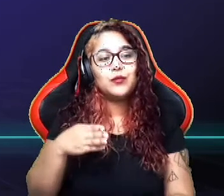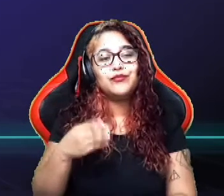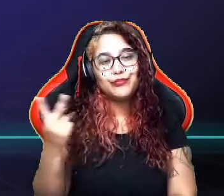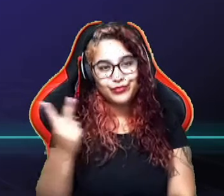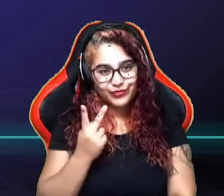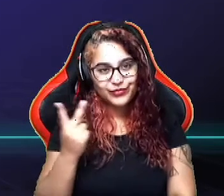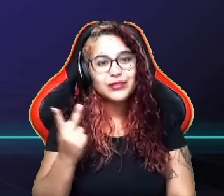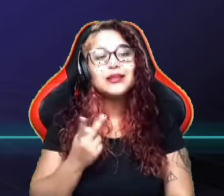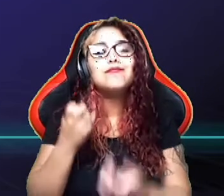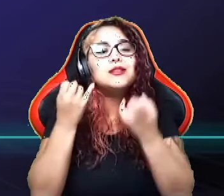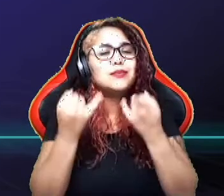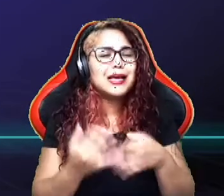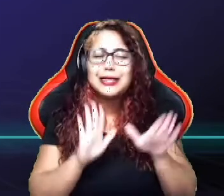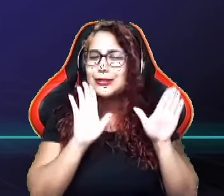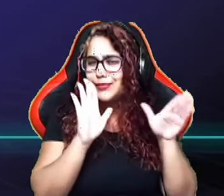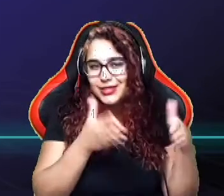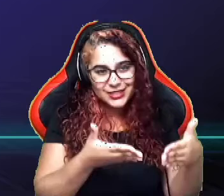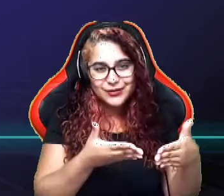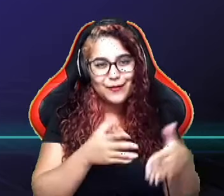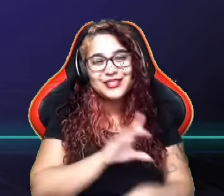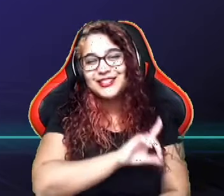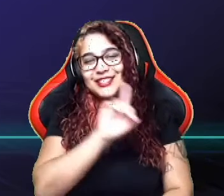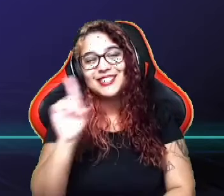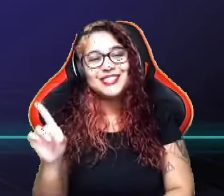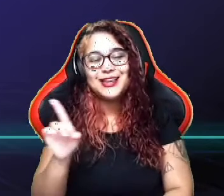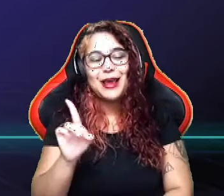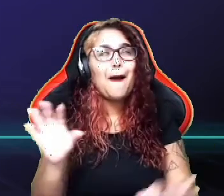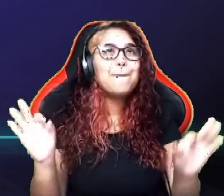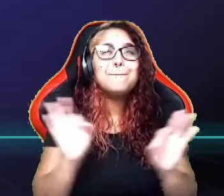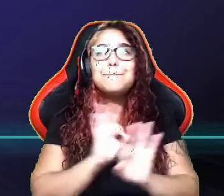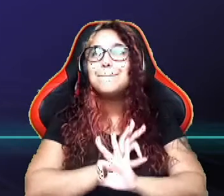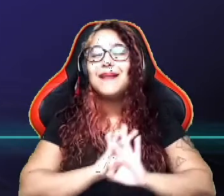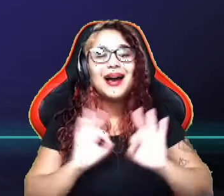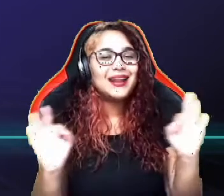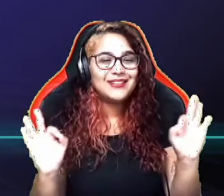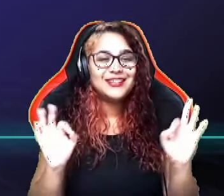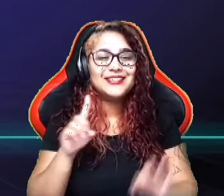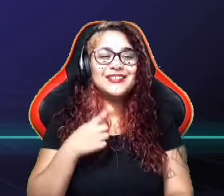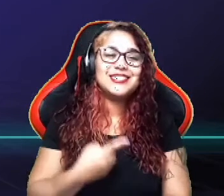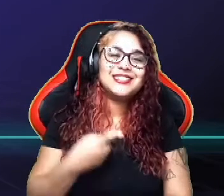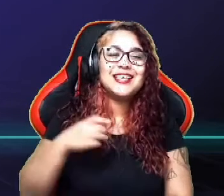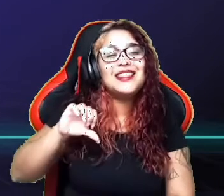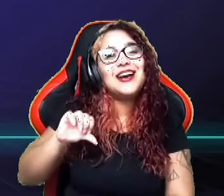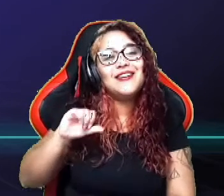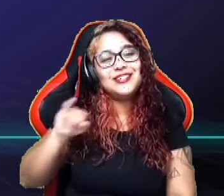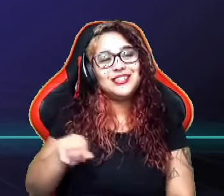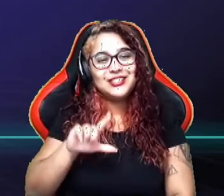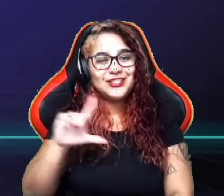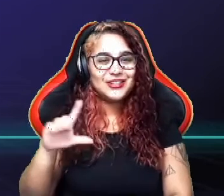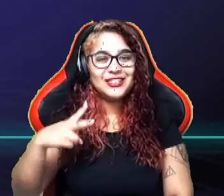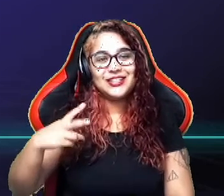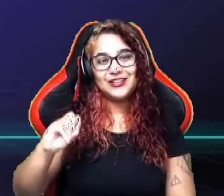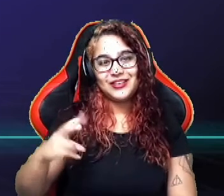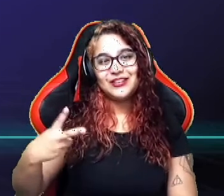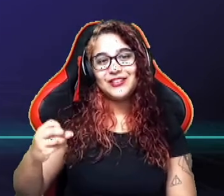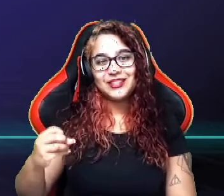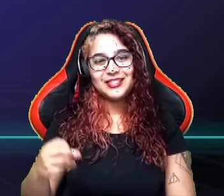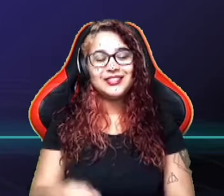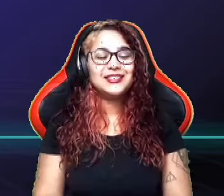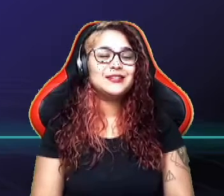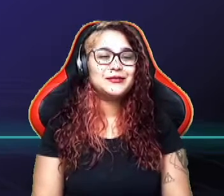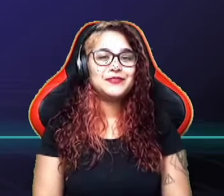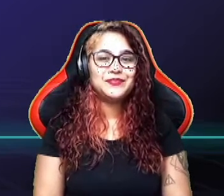here. So Marcos and Felipe, I'd like you to talk specifically about this fantastic day, which was the 19th of